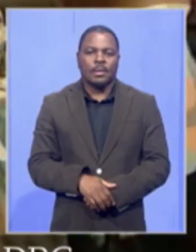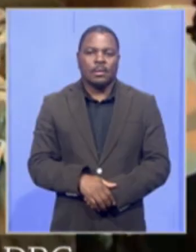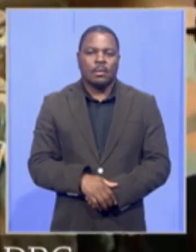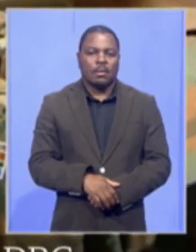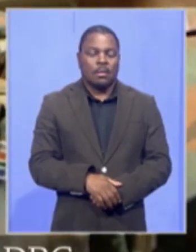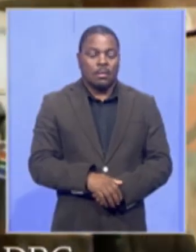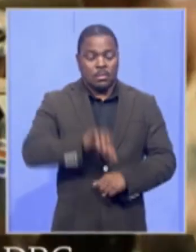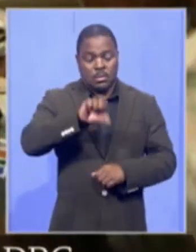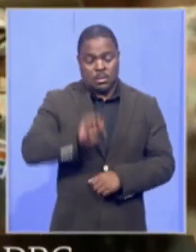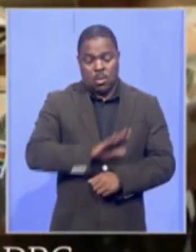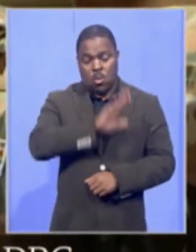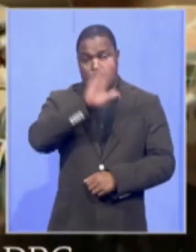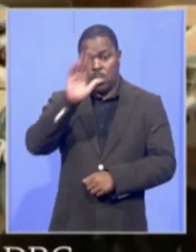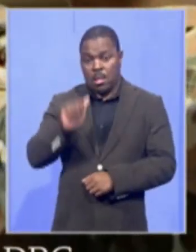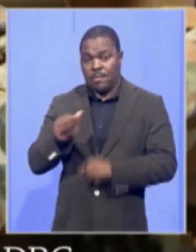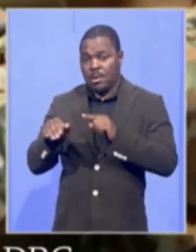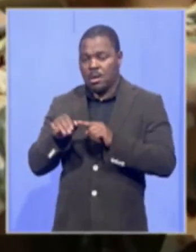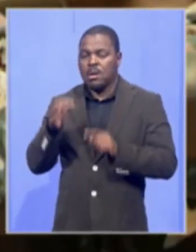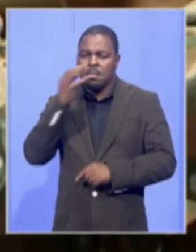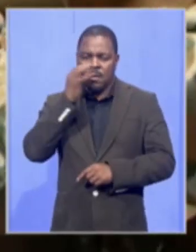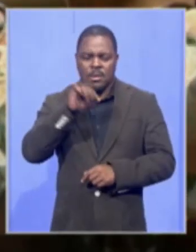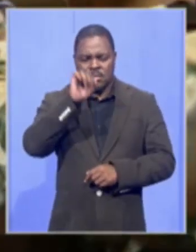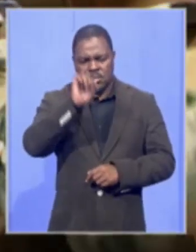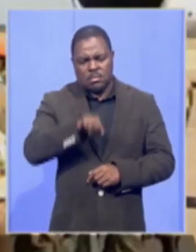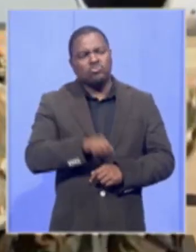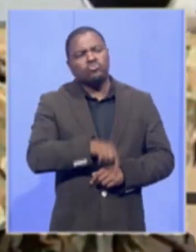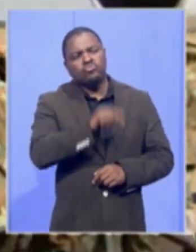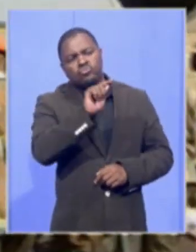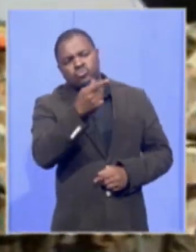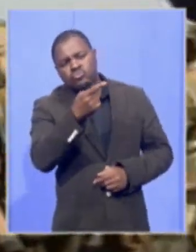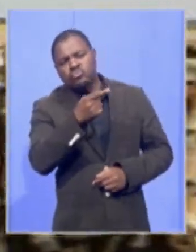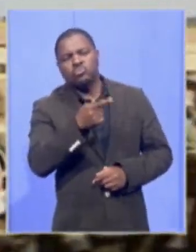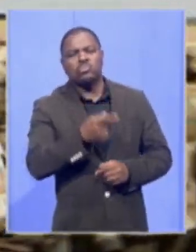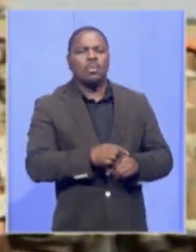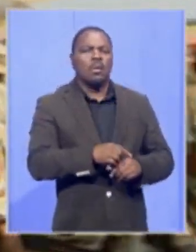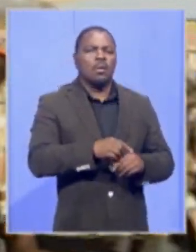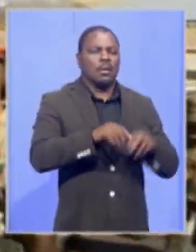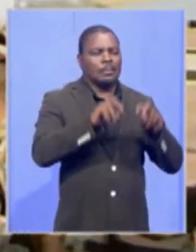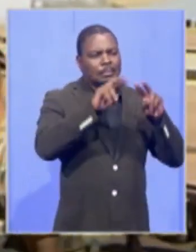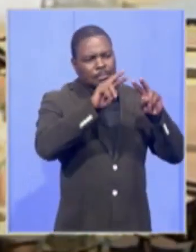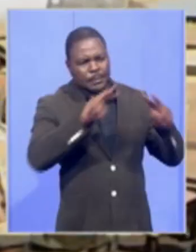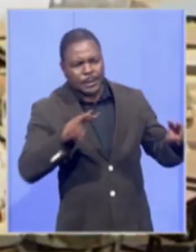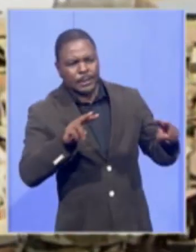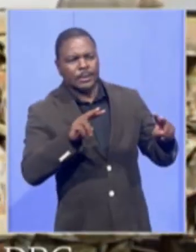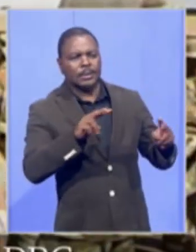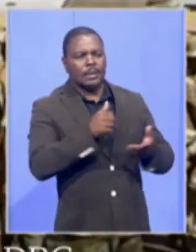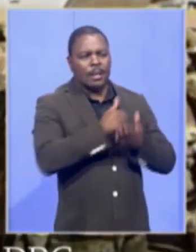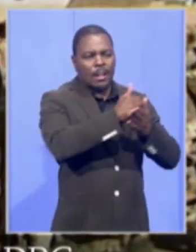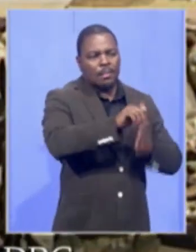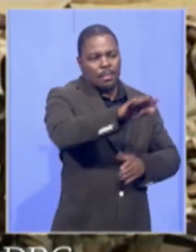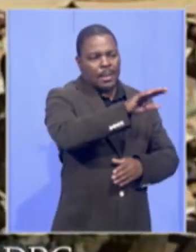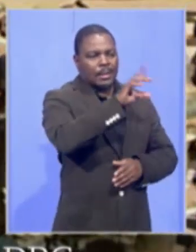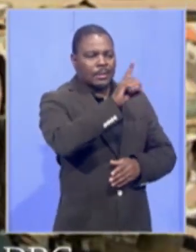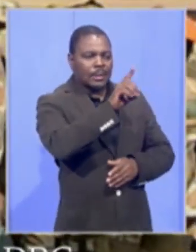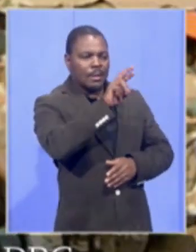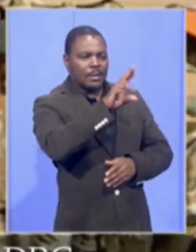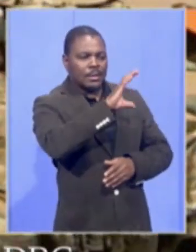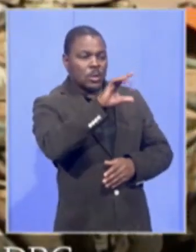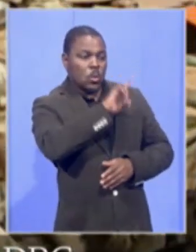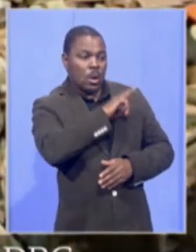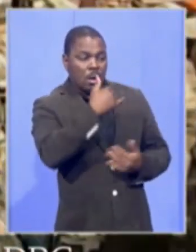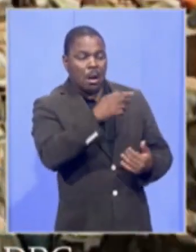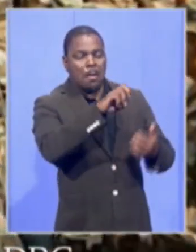Afrika Borwa e tiisitse hape hore e tla tswela pele ho tshehetsa maikemisetso a ho tlisa kgotso le botsitso naheng ya DRC e aparetsweng ke